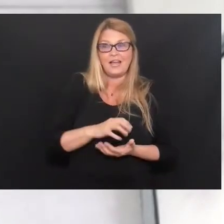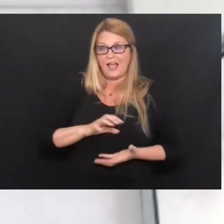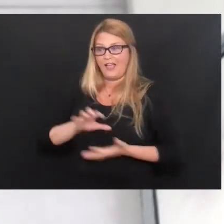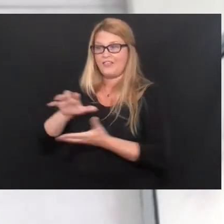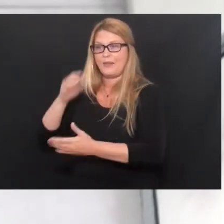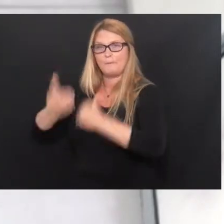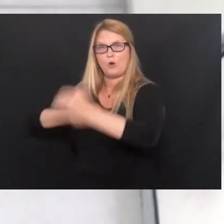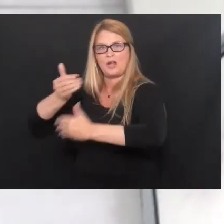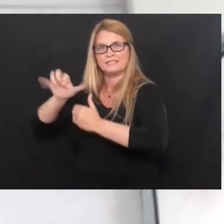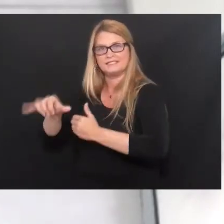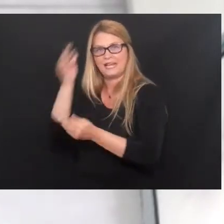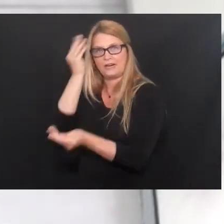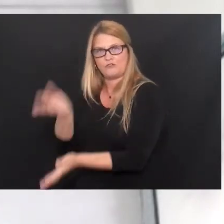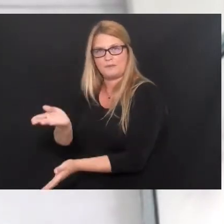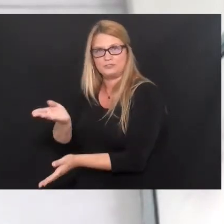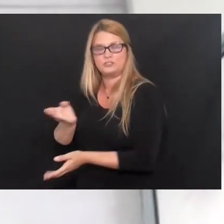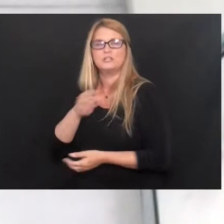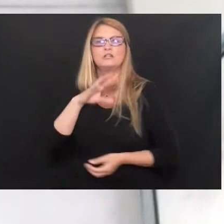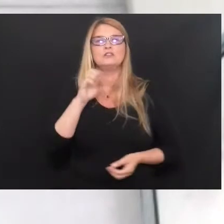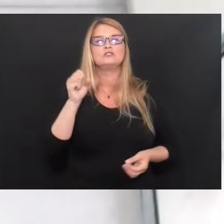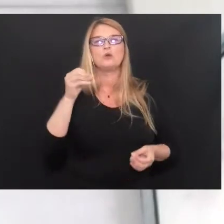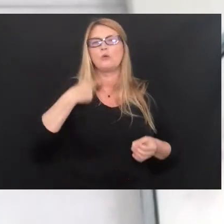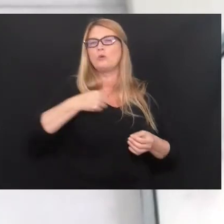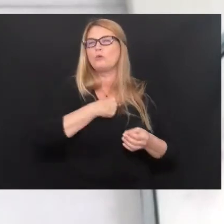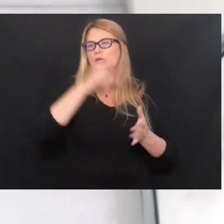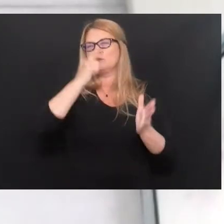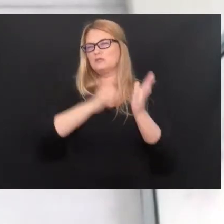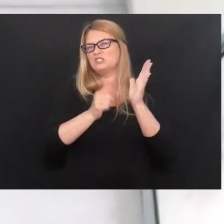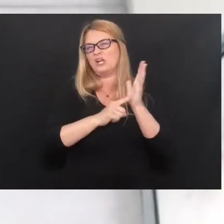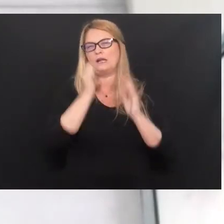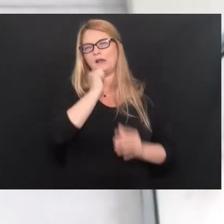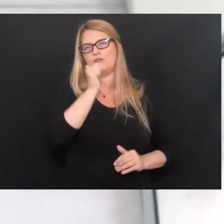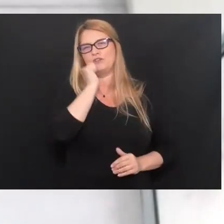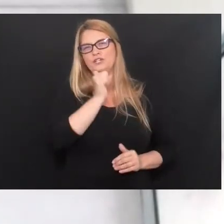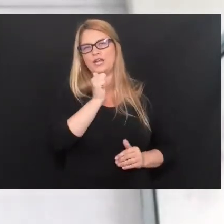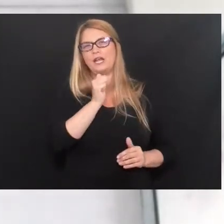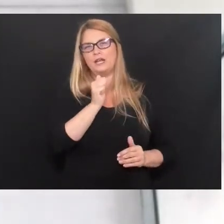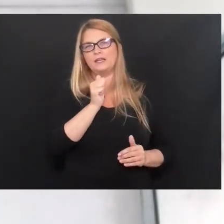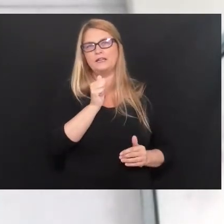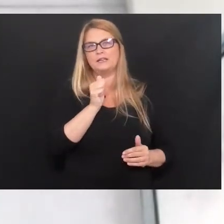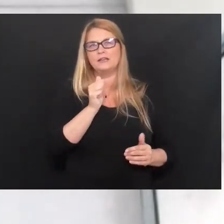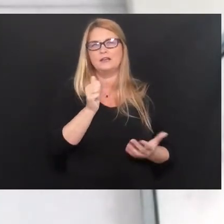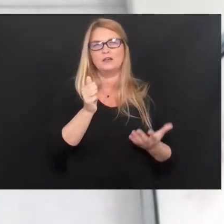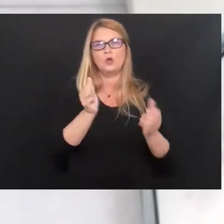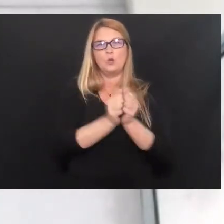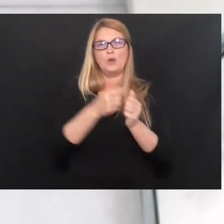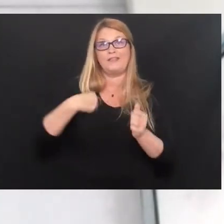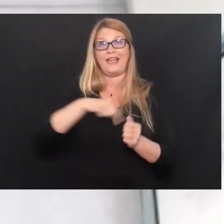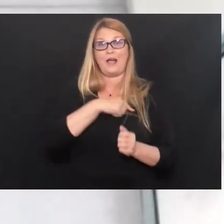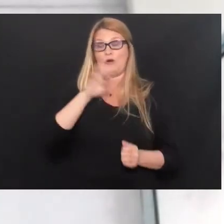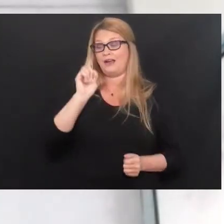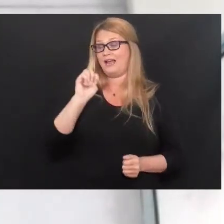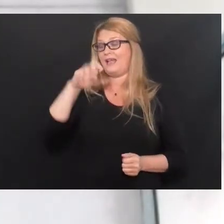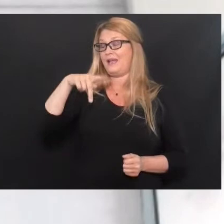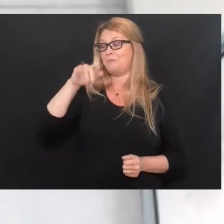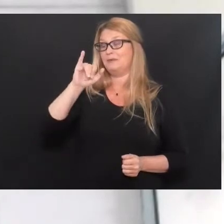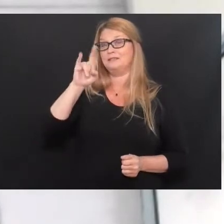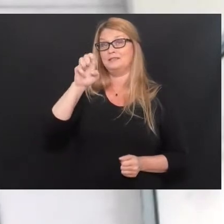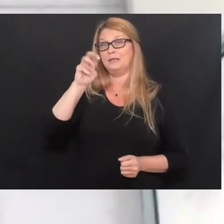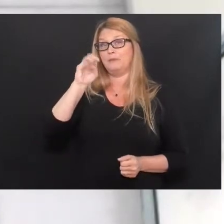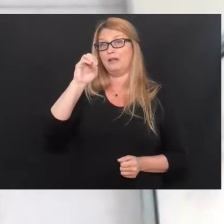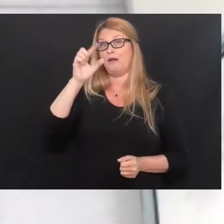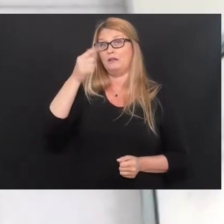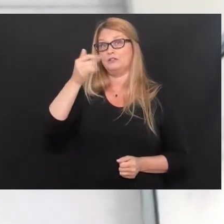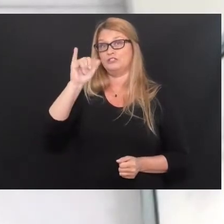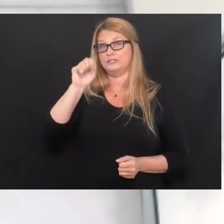information systems. So we did, we checked that information daily with Shannon McBee, who's our state epidemiologist, and she didn't have any additional information